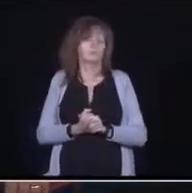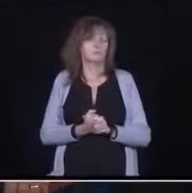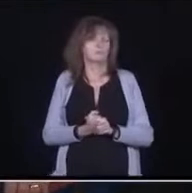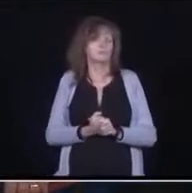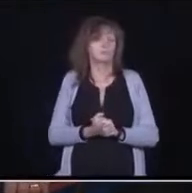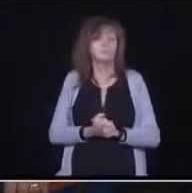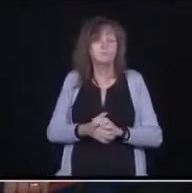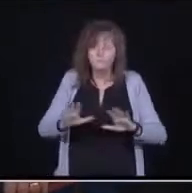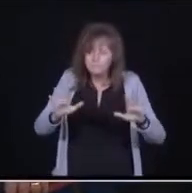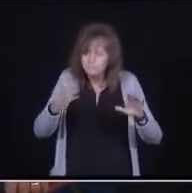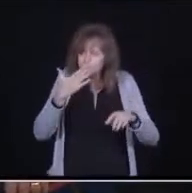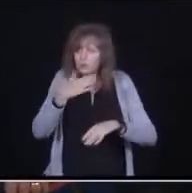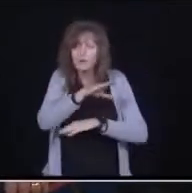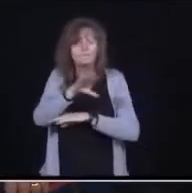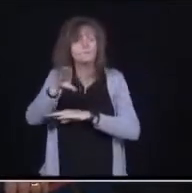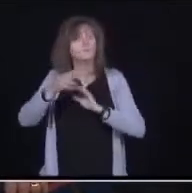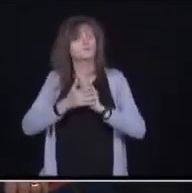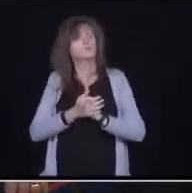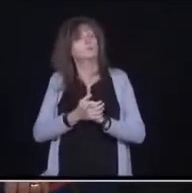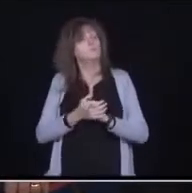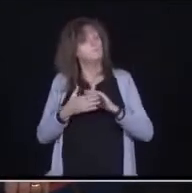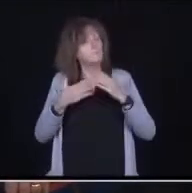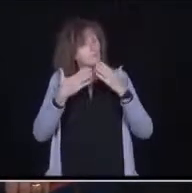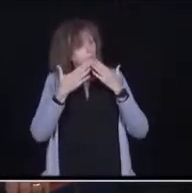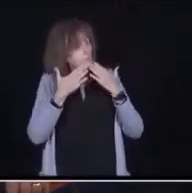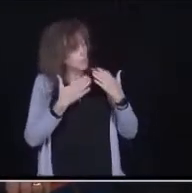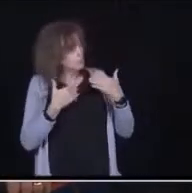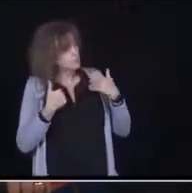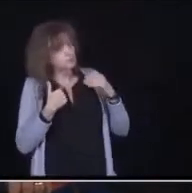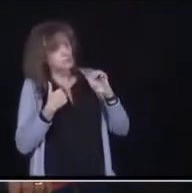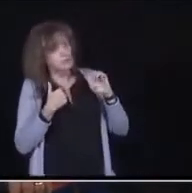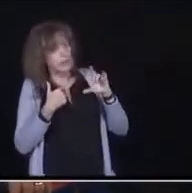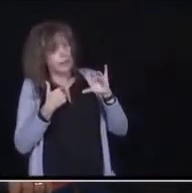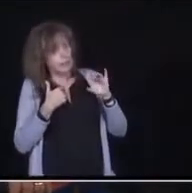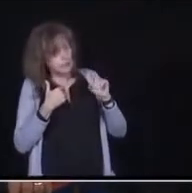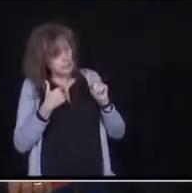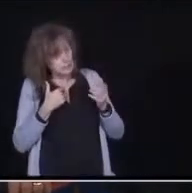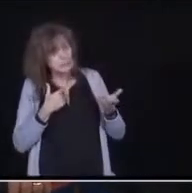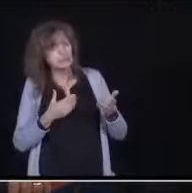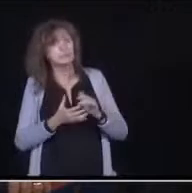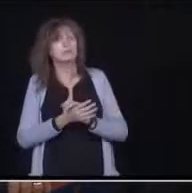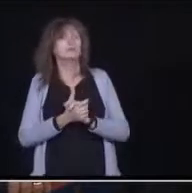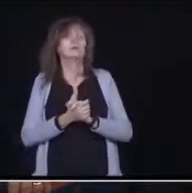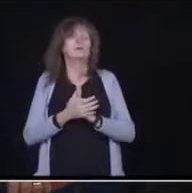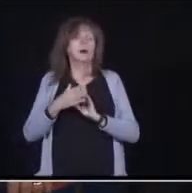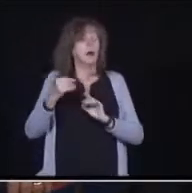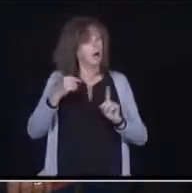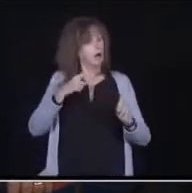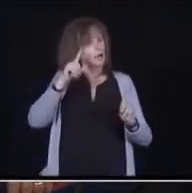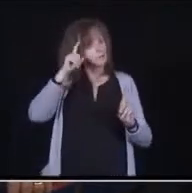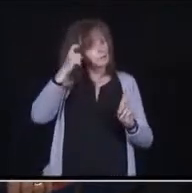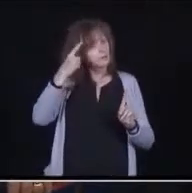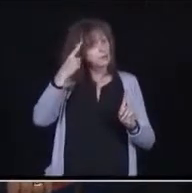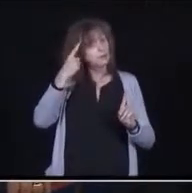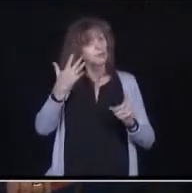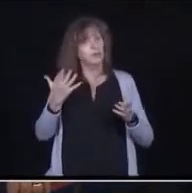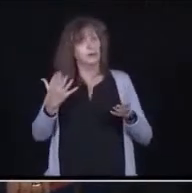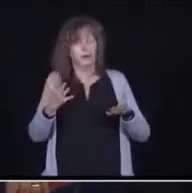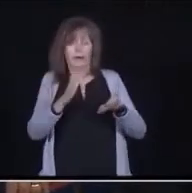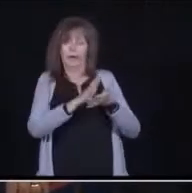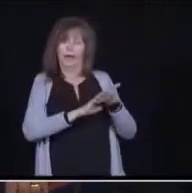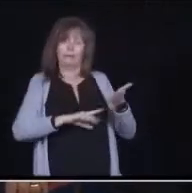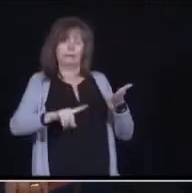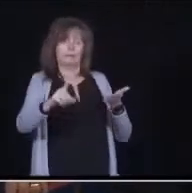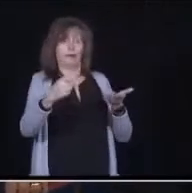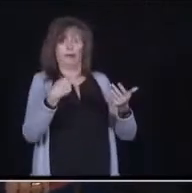Afternoon. Thanks, Minister Elliott and Premier. I don't think we know right now what the numbers are going to be next week, and it's difficult to predict.